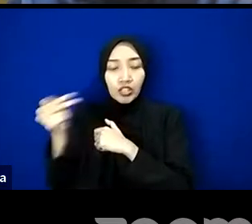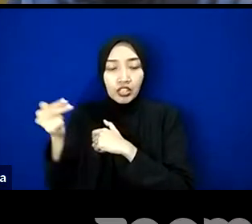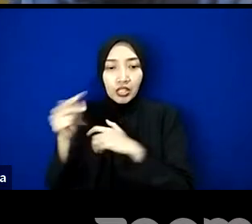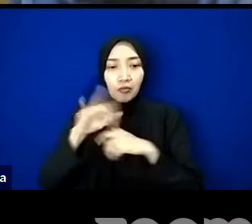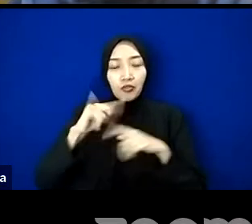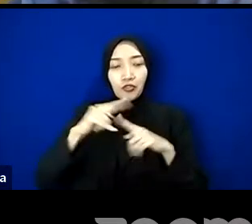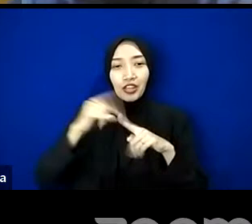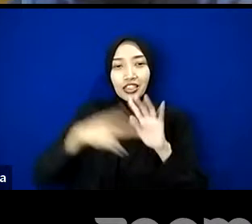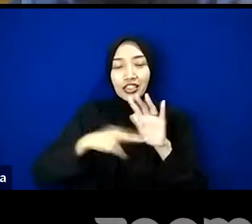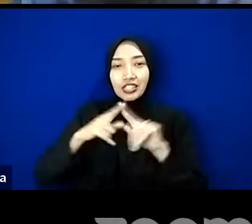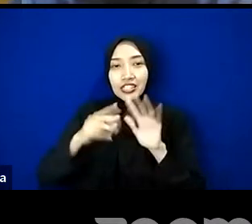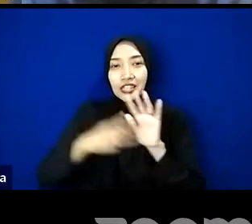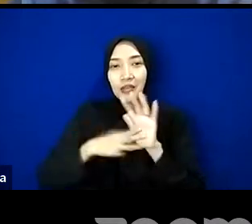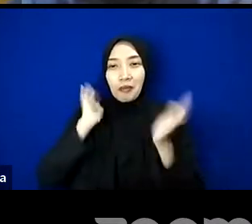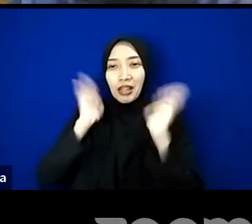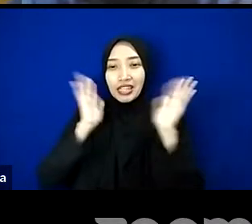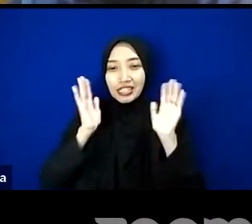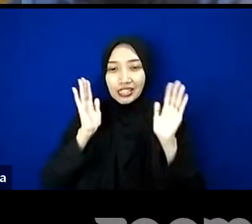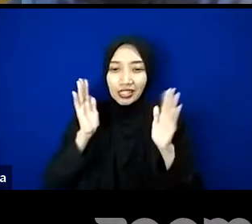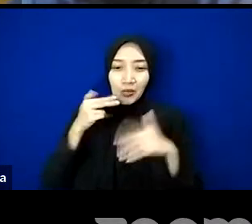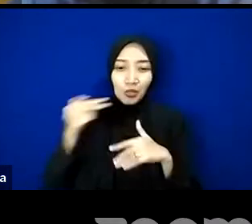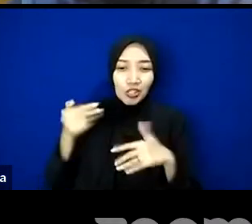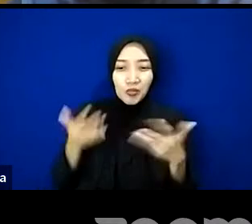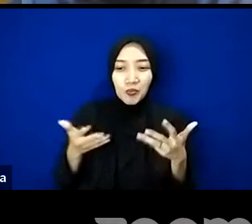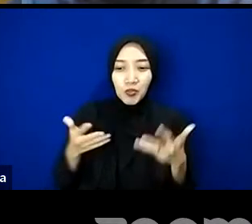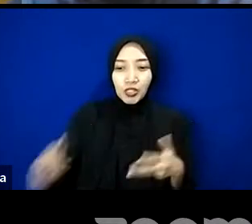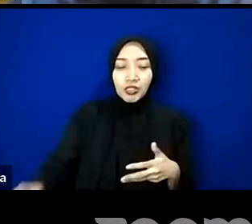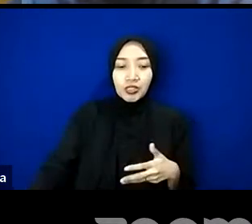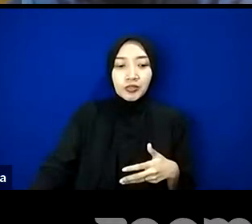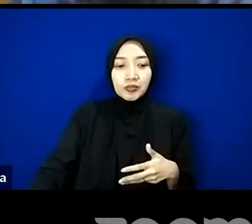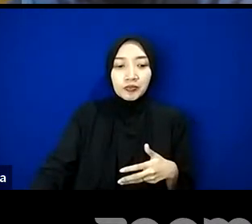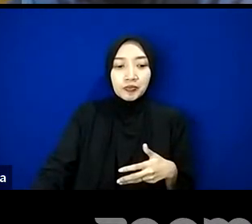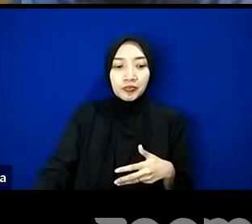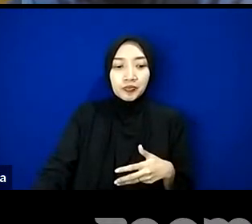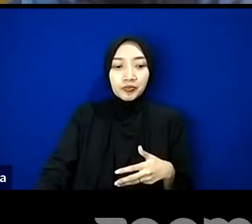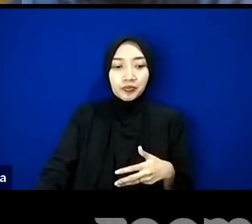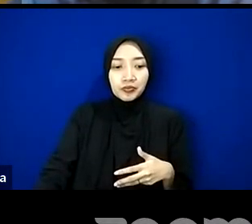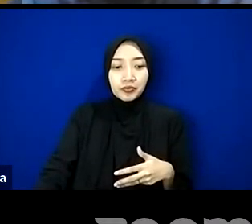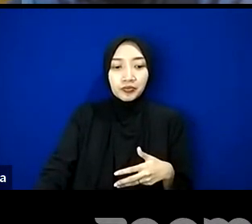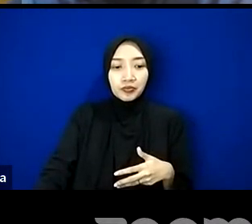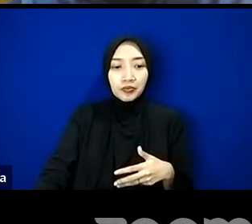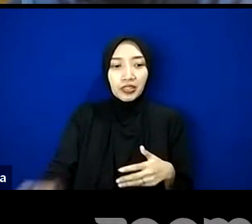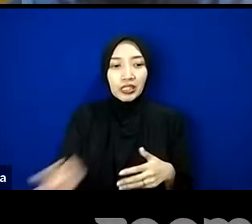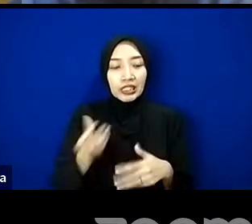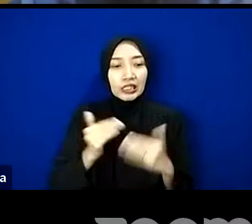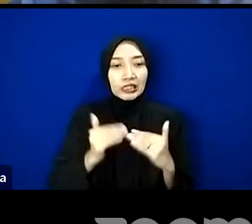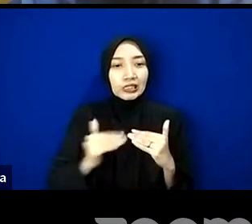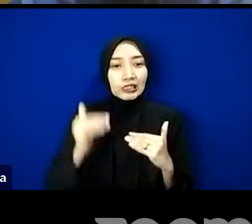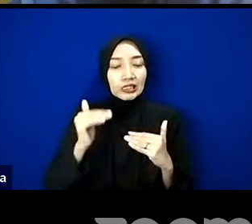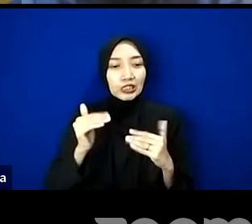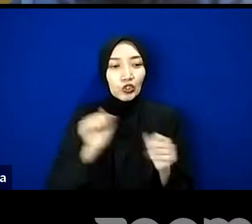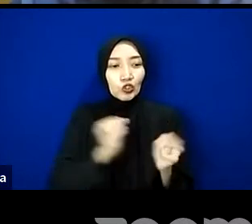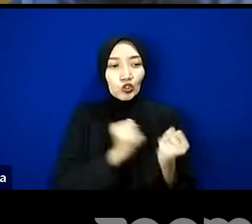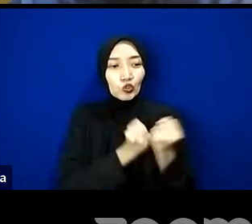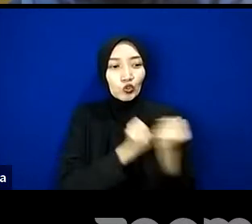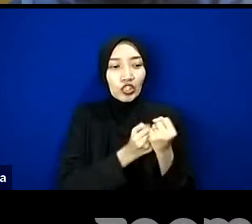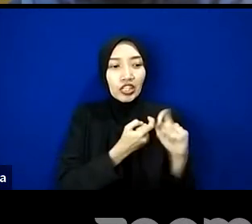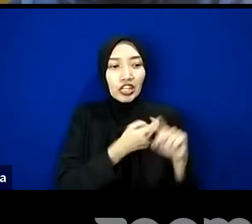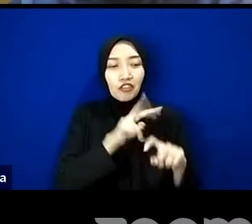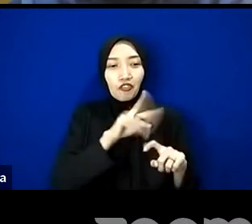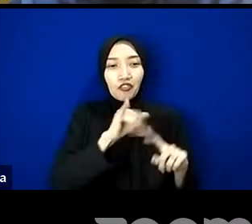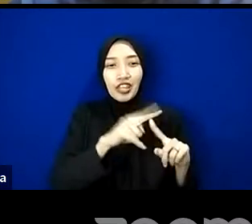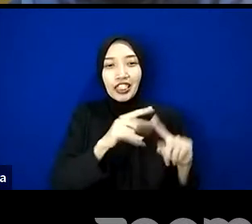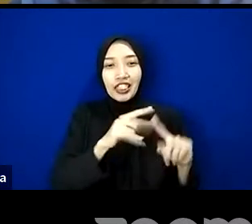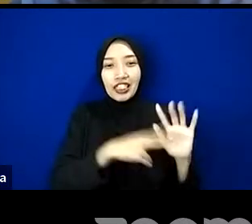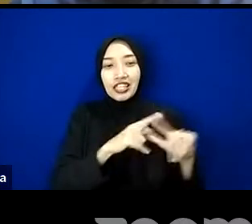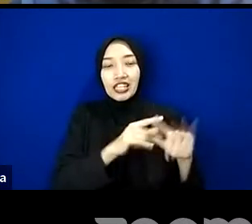the highest, supporter of the party after the Vietnam. So Vietnam, Indonesia is quite around 70% majority population